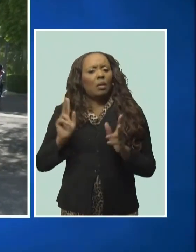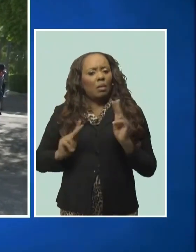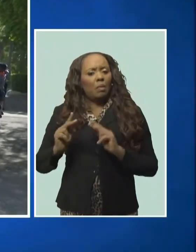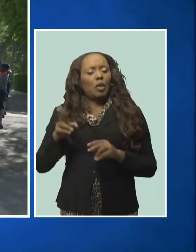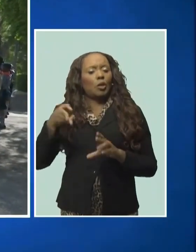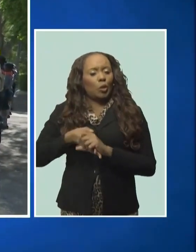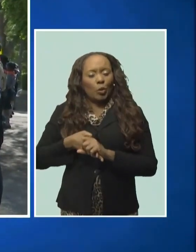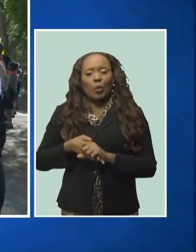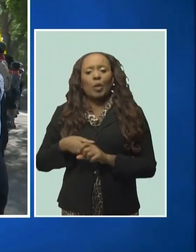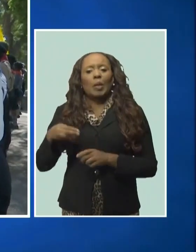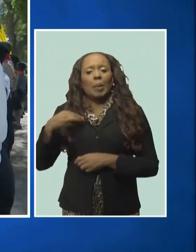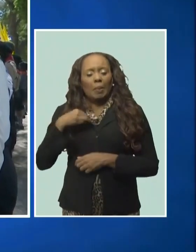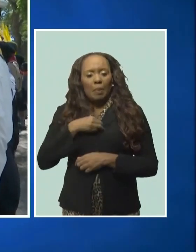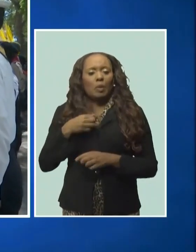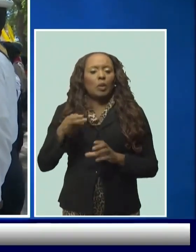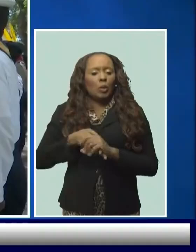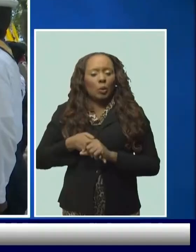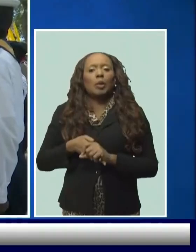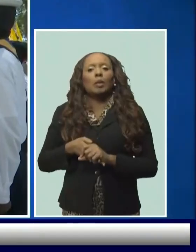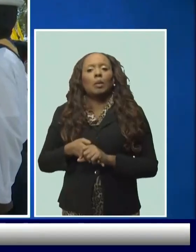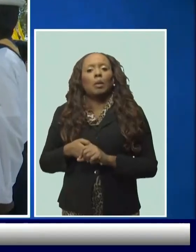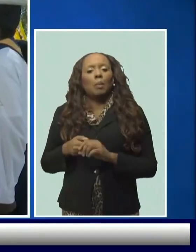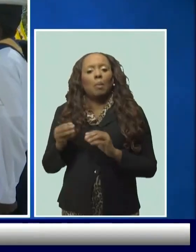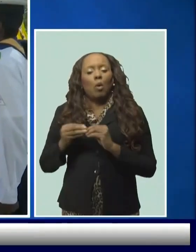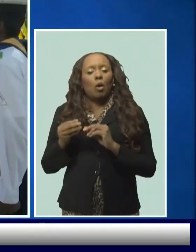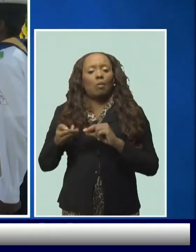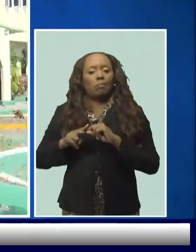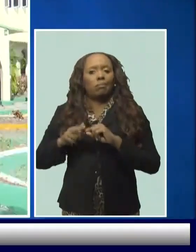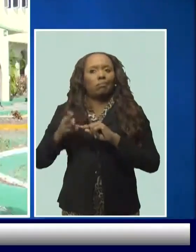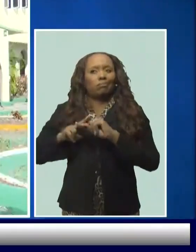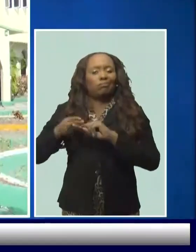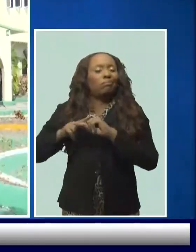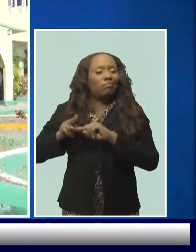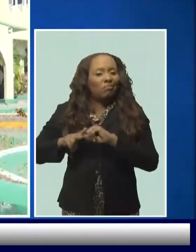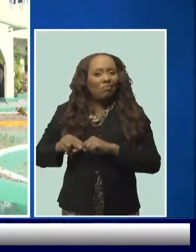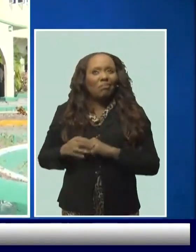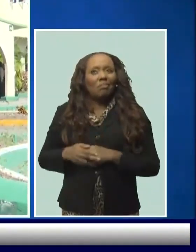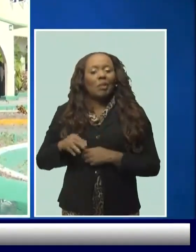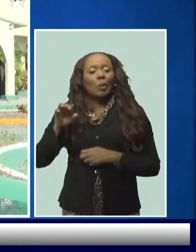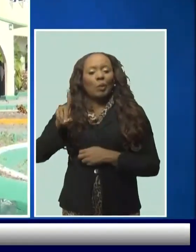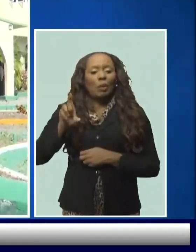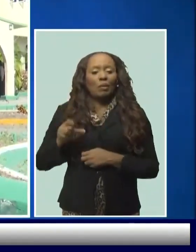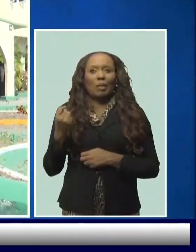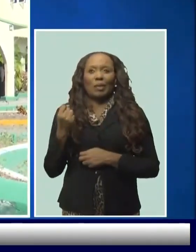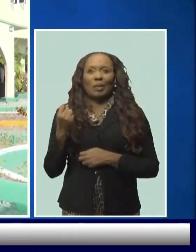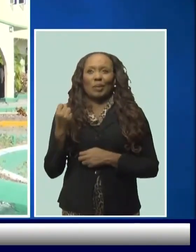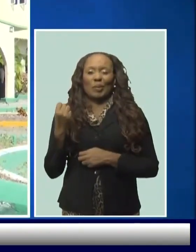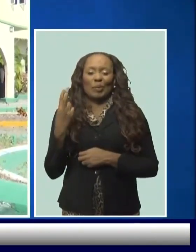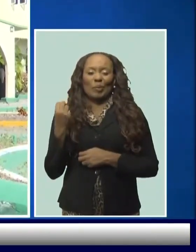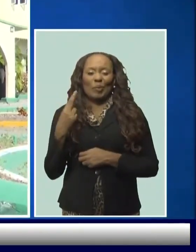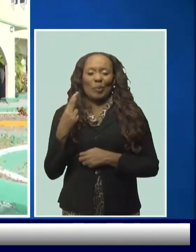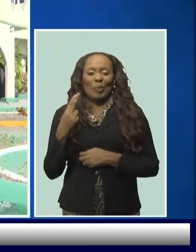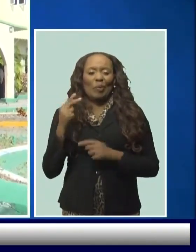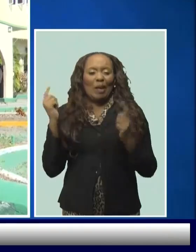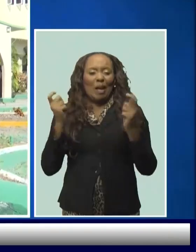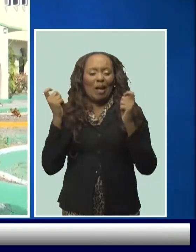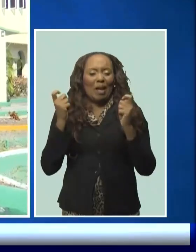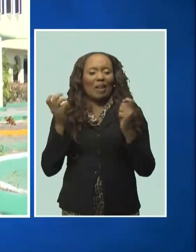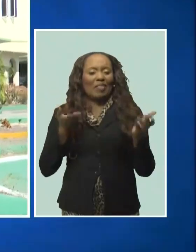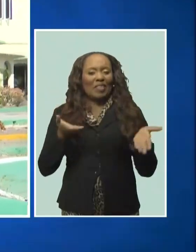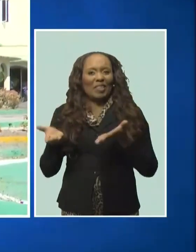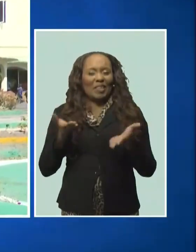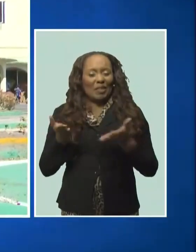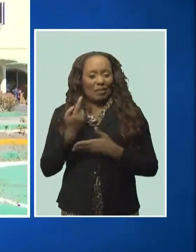although still down from pre-pandemic levels. He made the revelation during its 112th anniversary service and parade at the Abundant